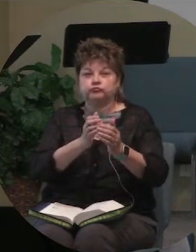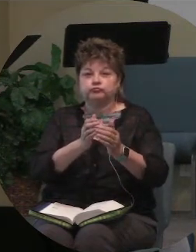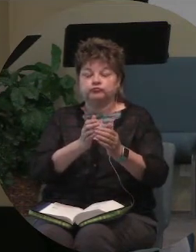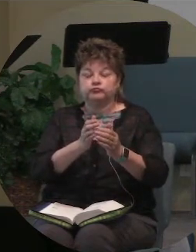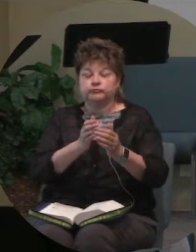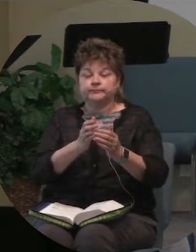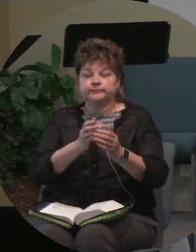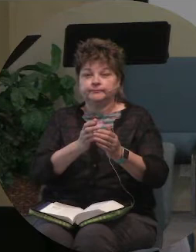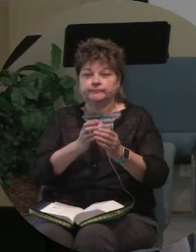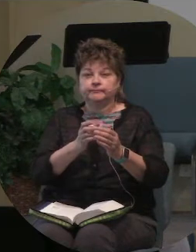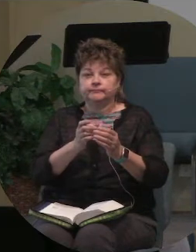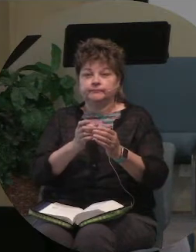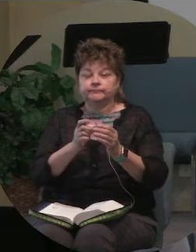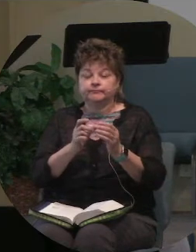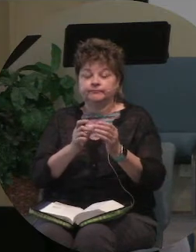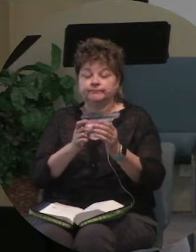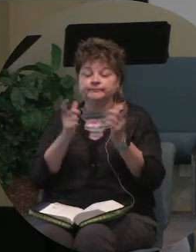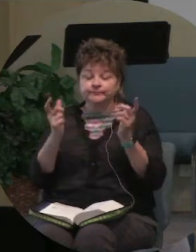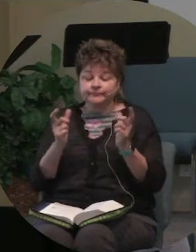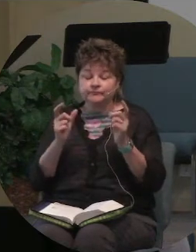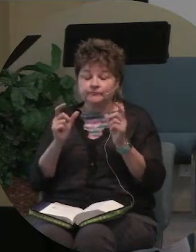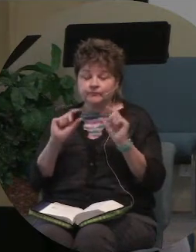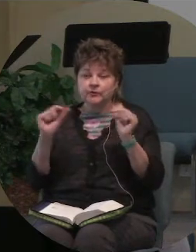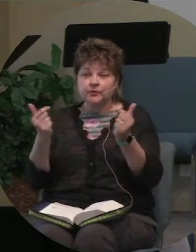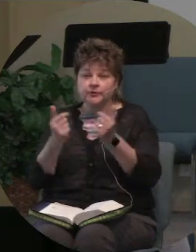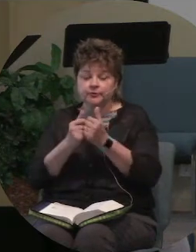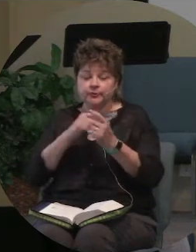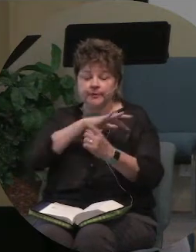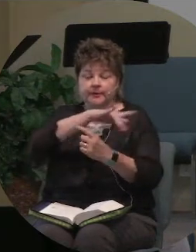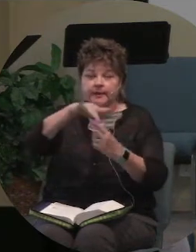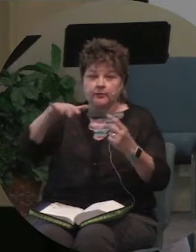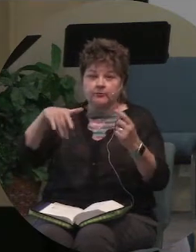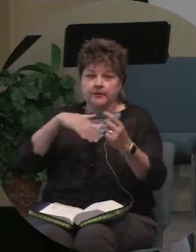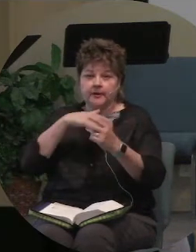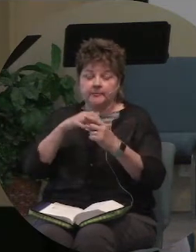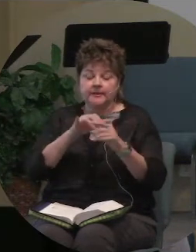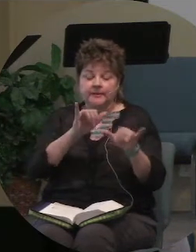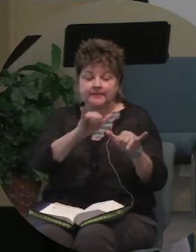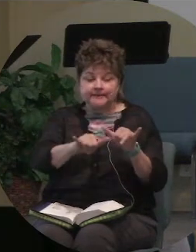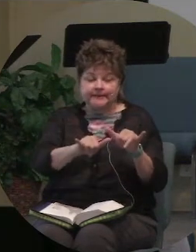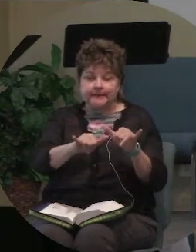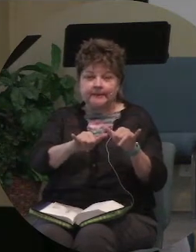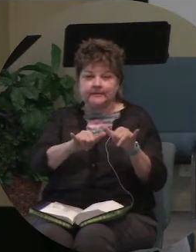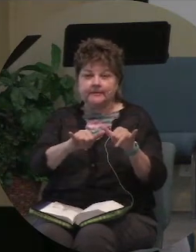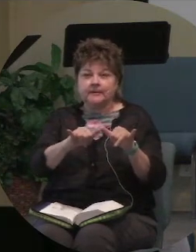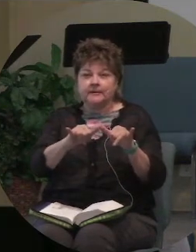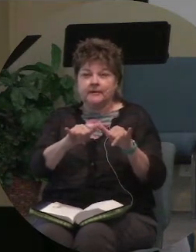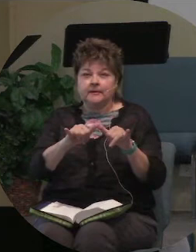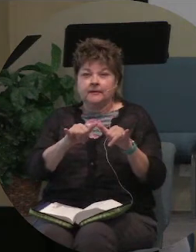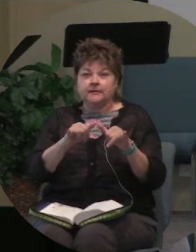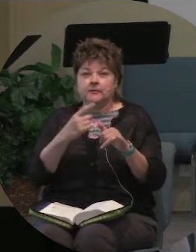around him, and he stayed by the seashore. And one of the synagogue officials named